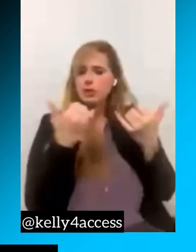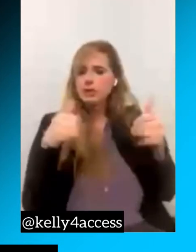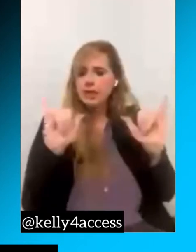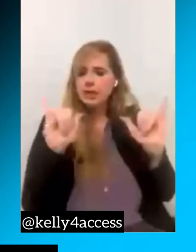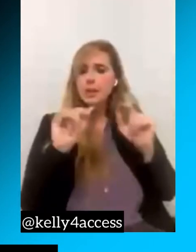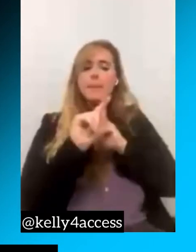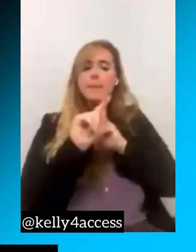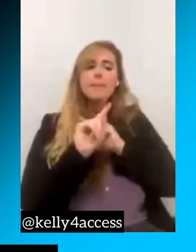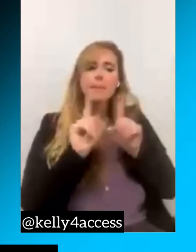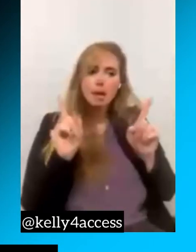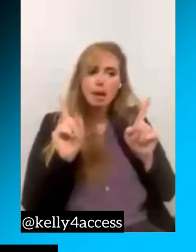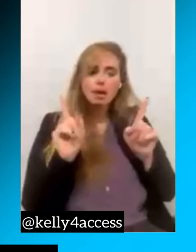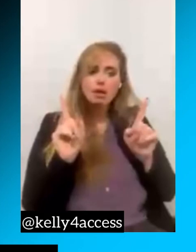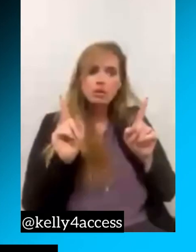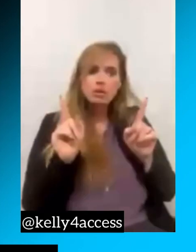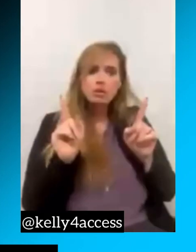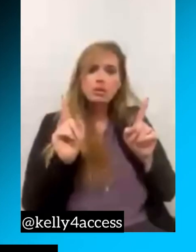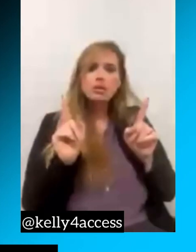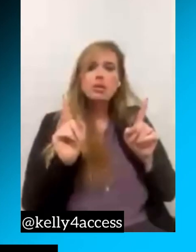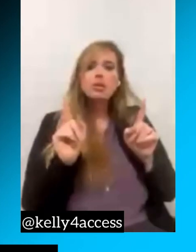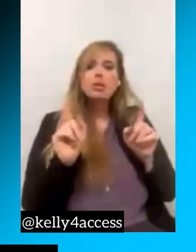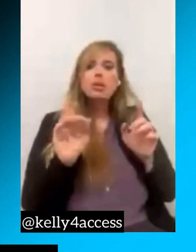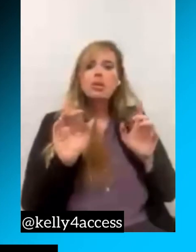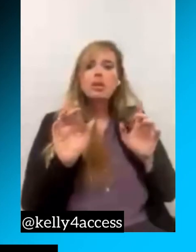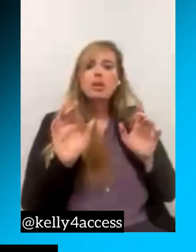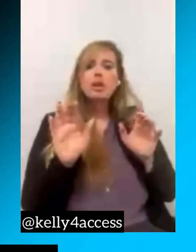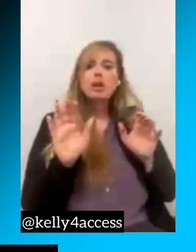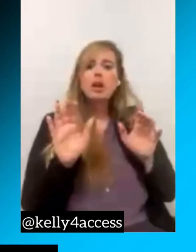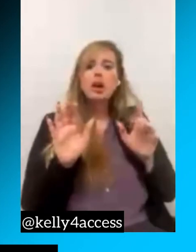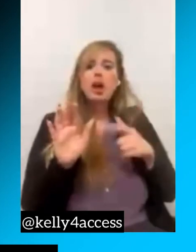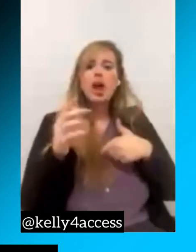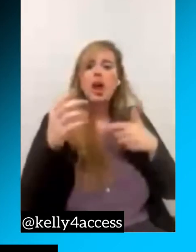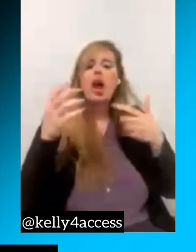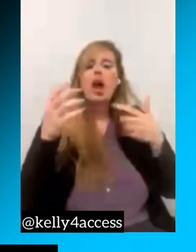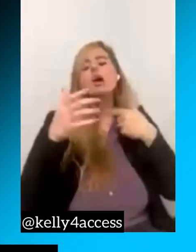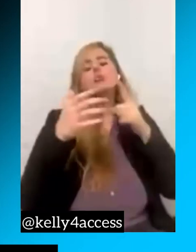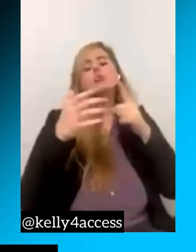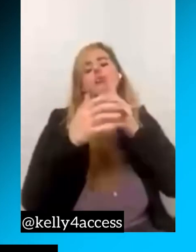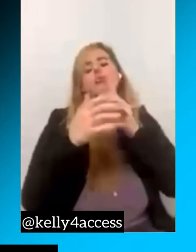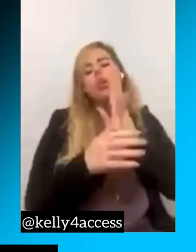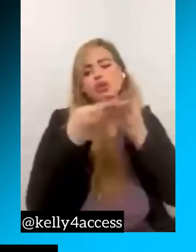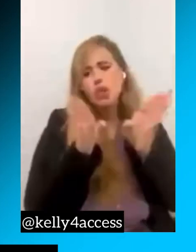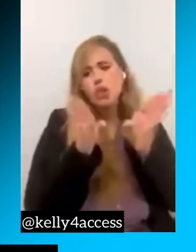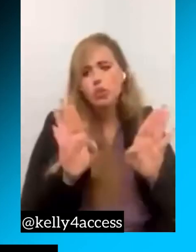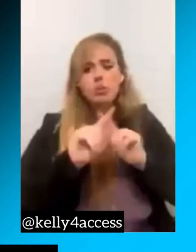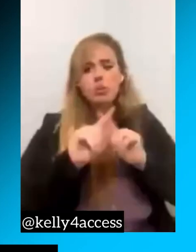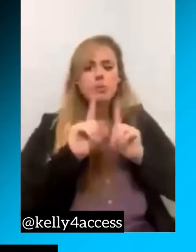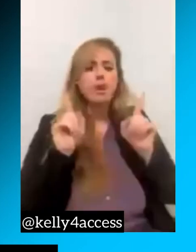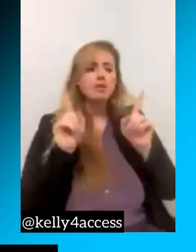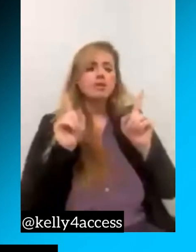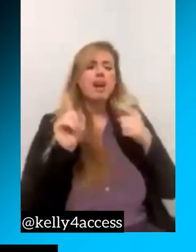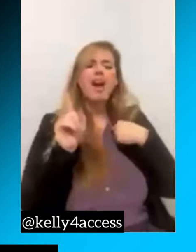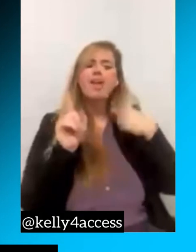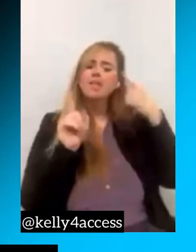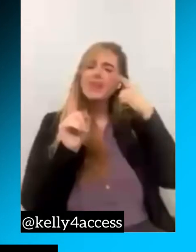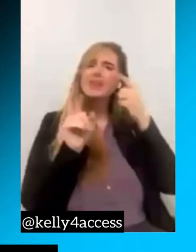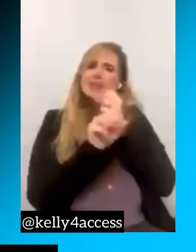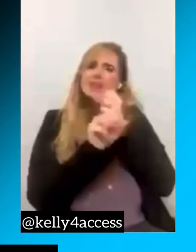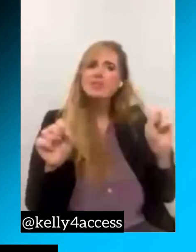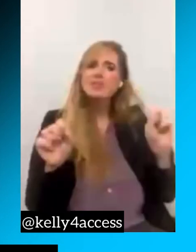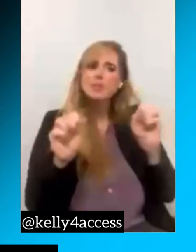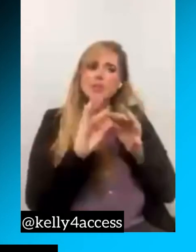a safer bet, and I don't want to, again, I'm making generalizations, which I shouldn't. I think a safer bet is to go with